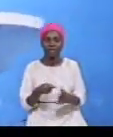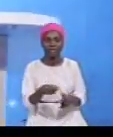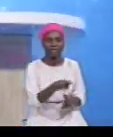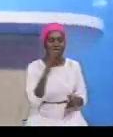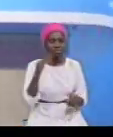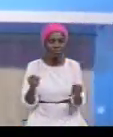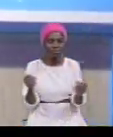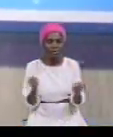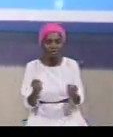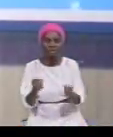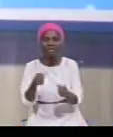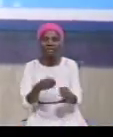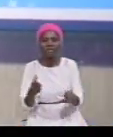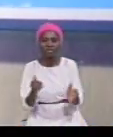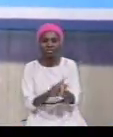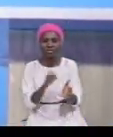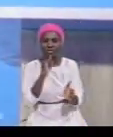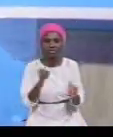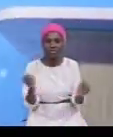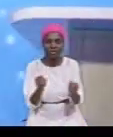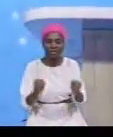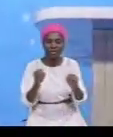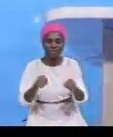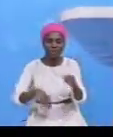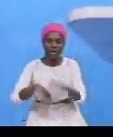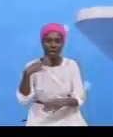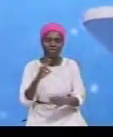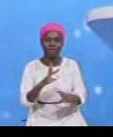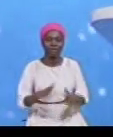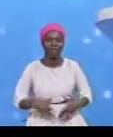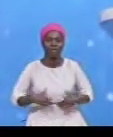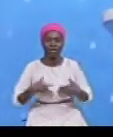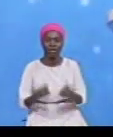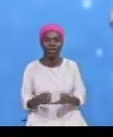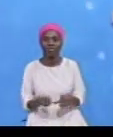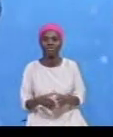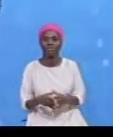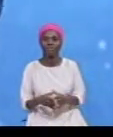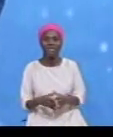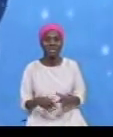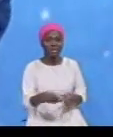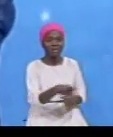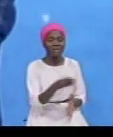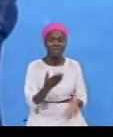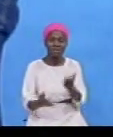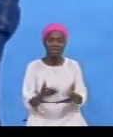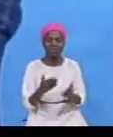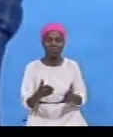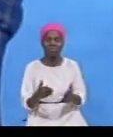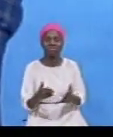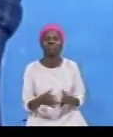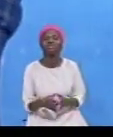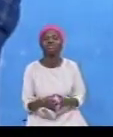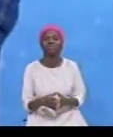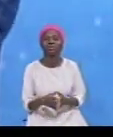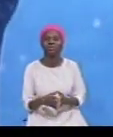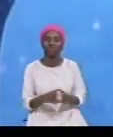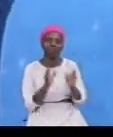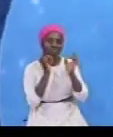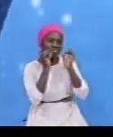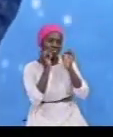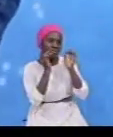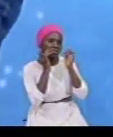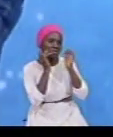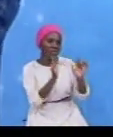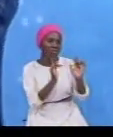they gossip about you, if they even spit in your face, if they even say things and do things or